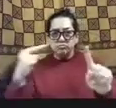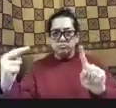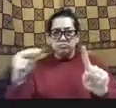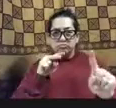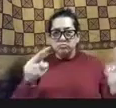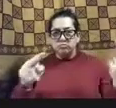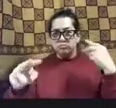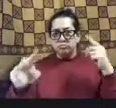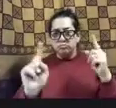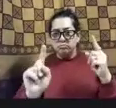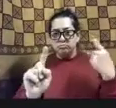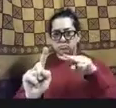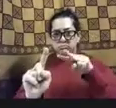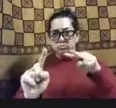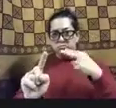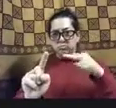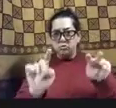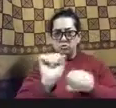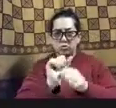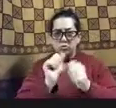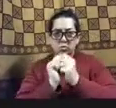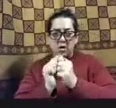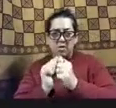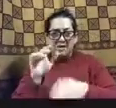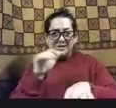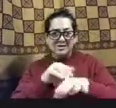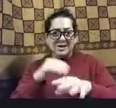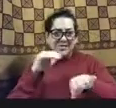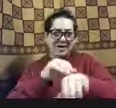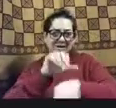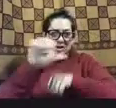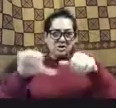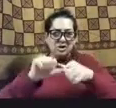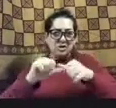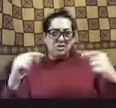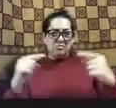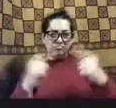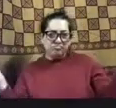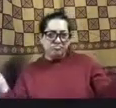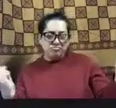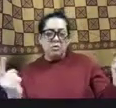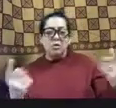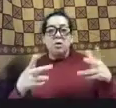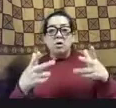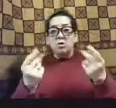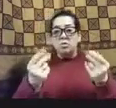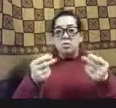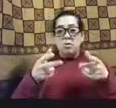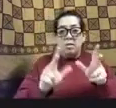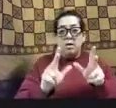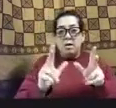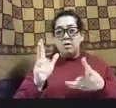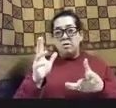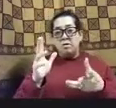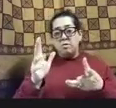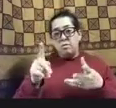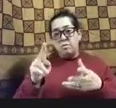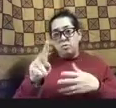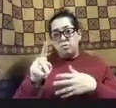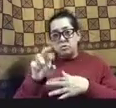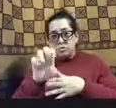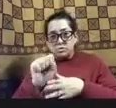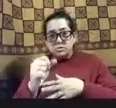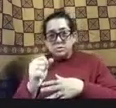together, you know, instead of against each other. And the way that we have done that is by allowing the producers to have a